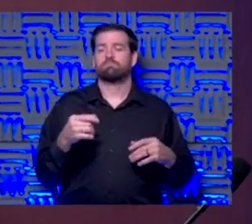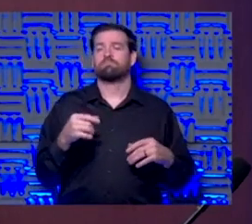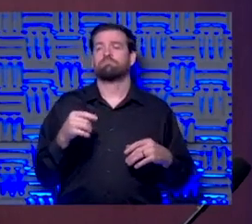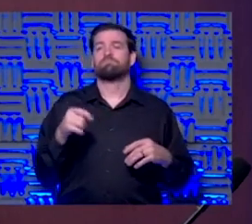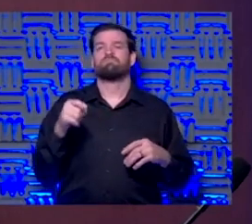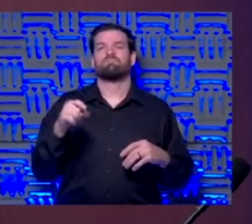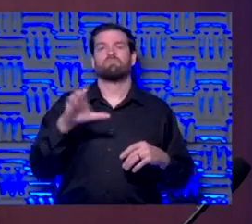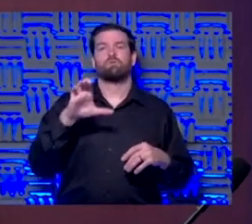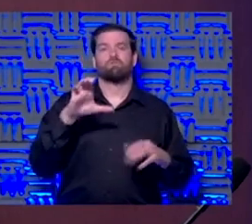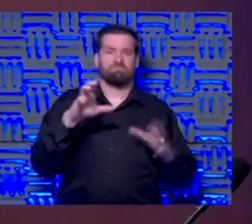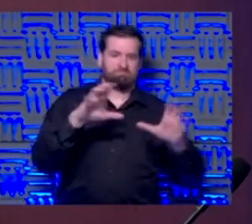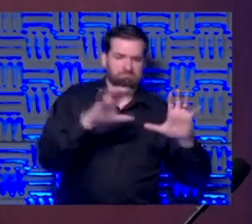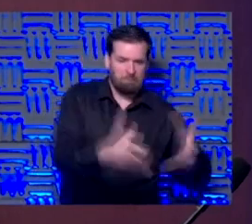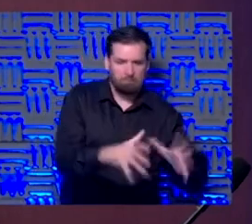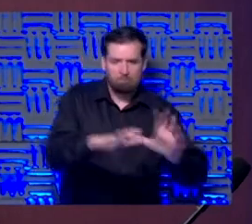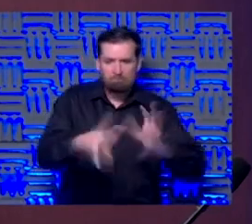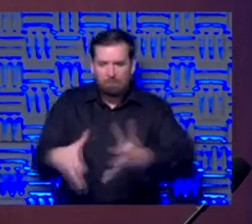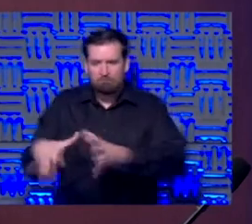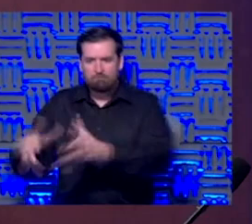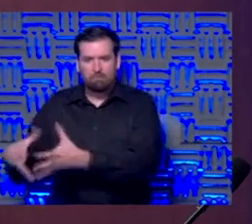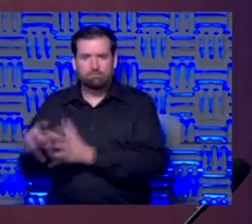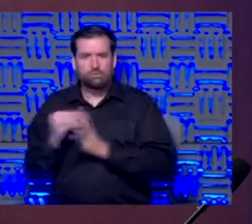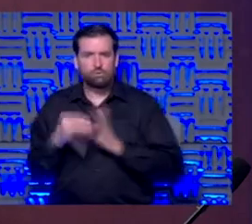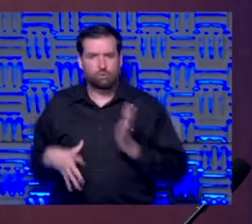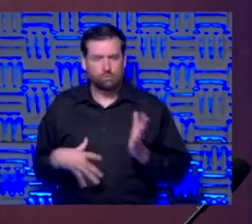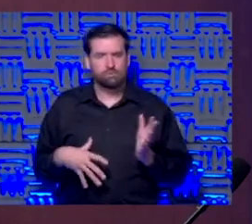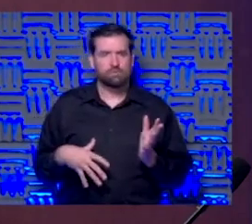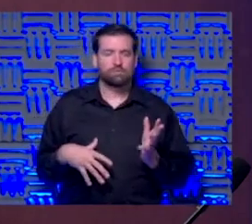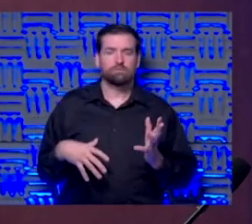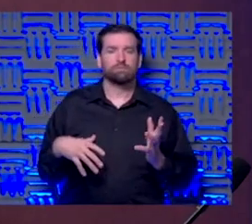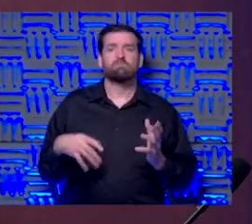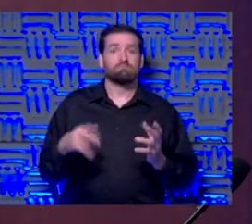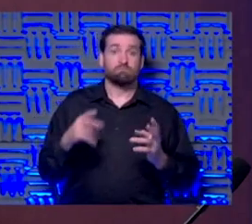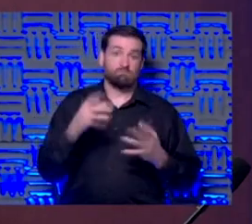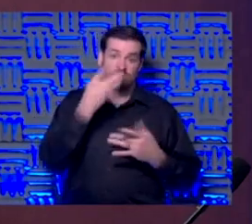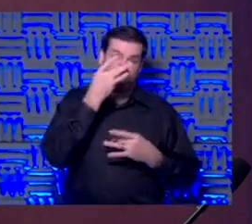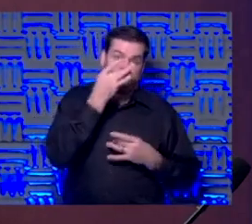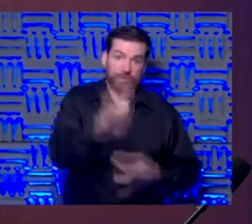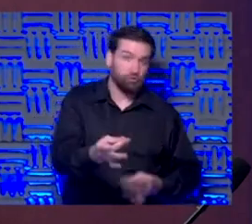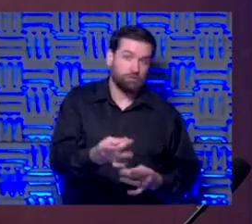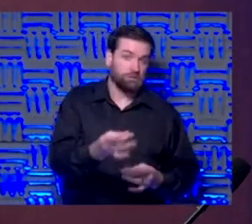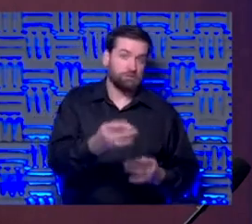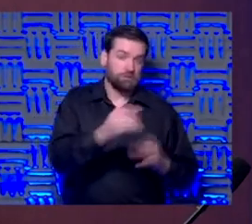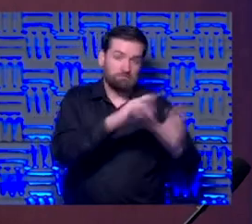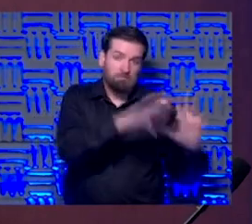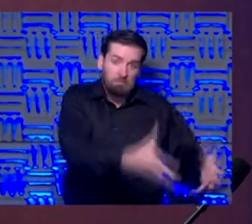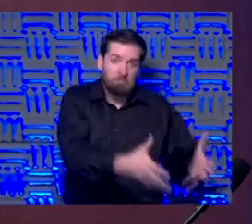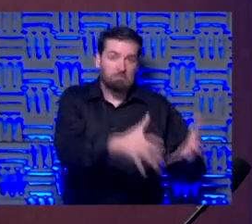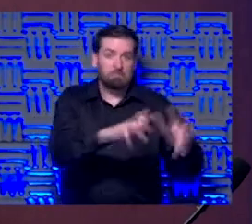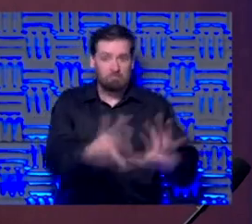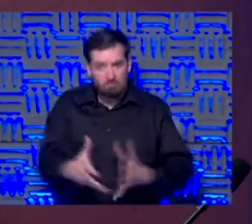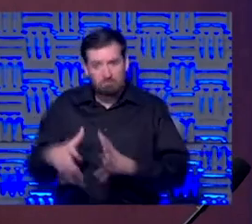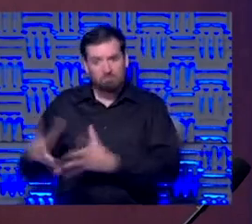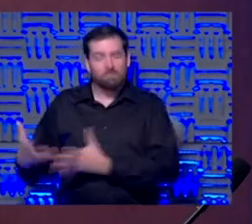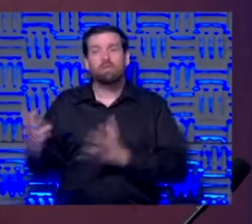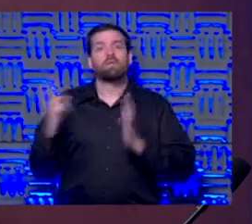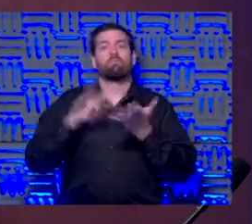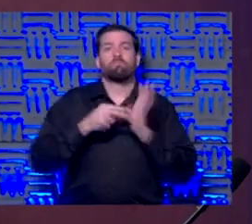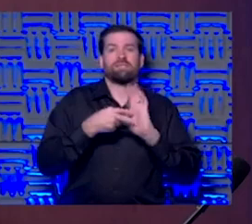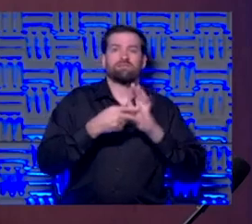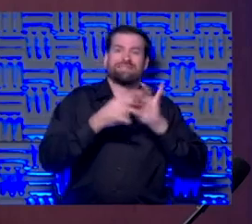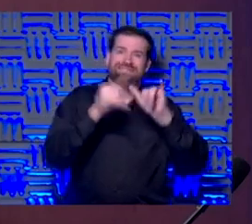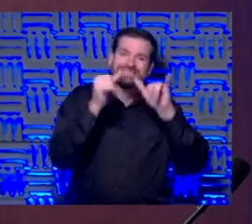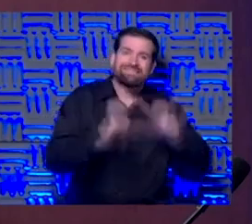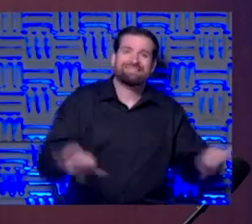idea of cohorting students. And so we're actually very interested in cohorting and think that's a good idea. That means, you know, the